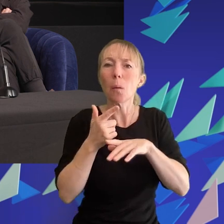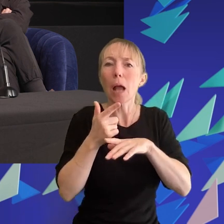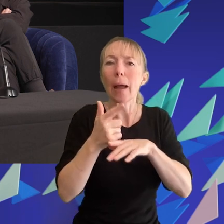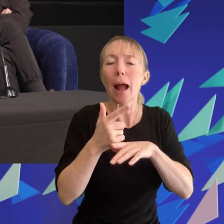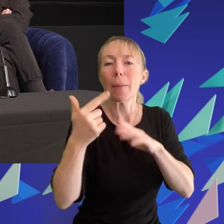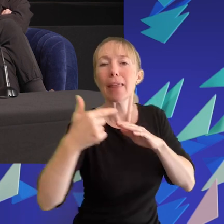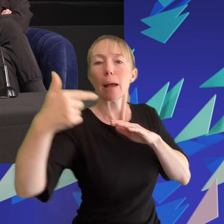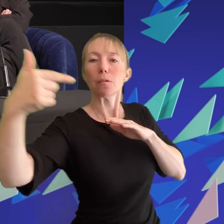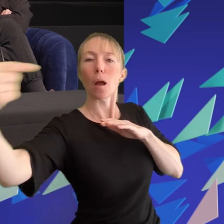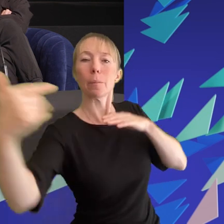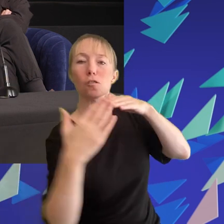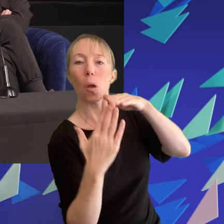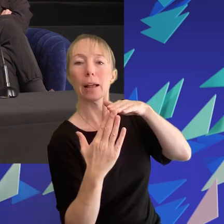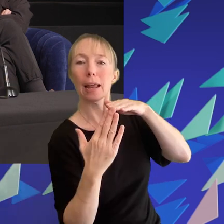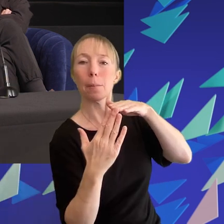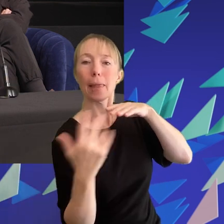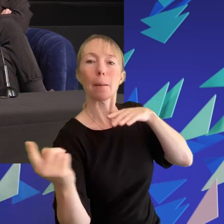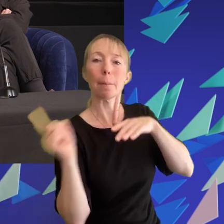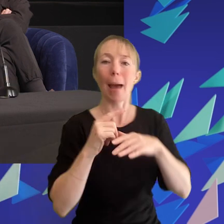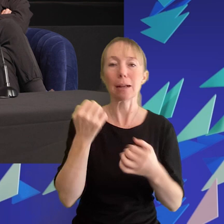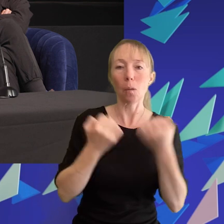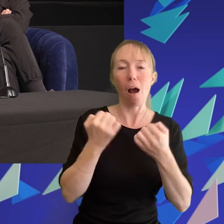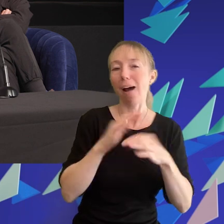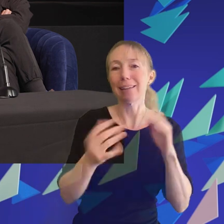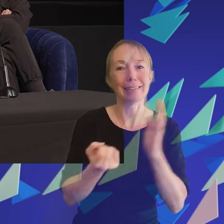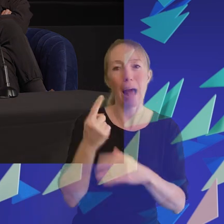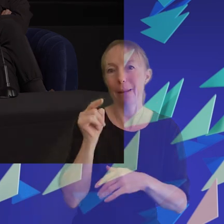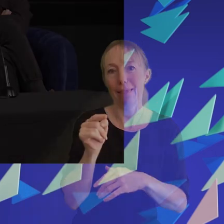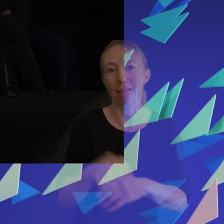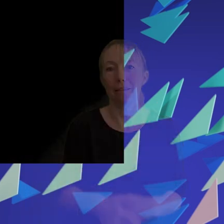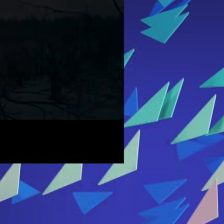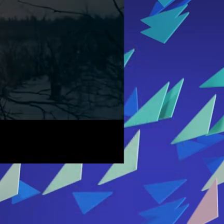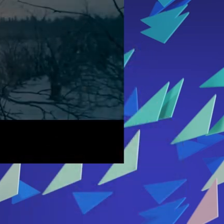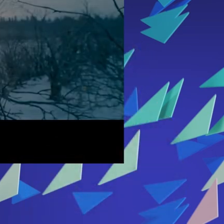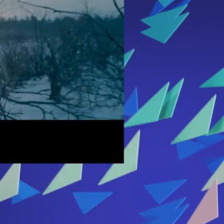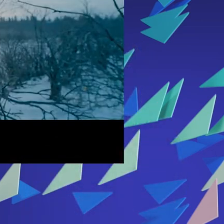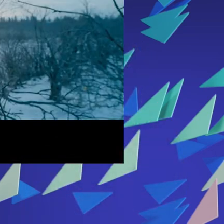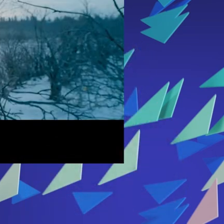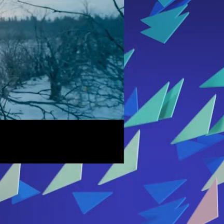go back to the car. That doesn't happen in this sequence. If we can show the clip, please.